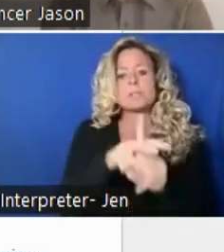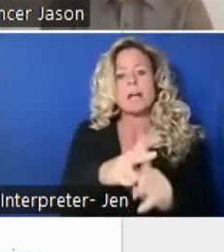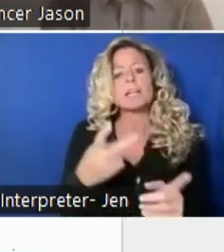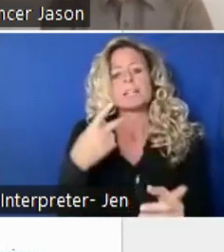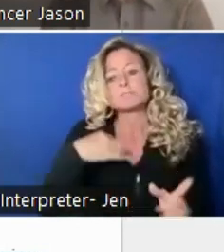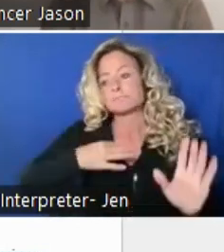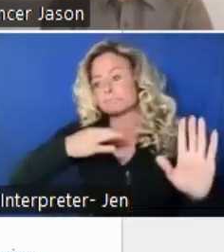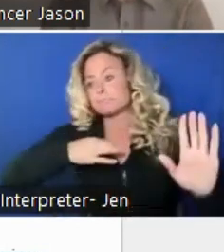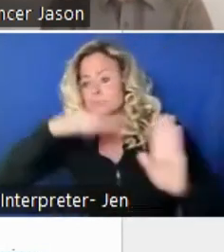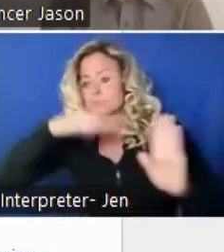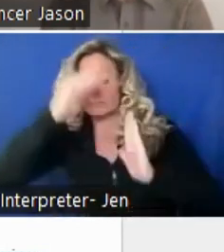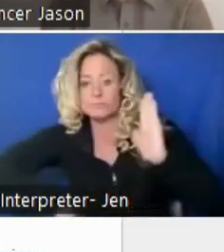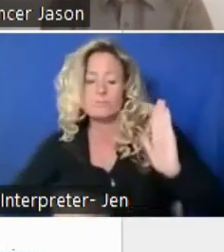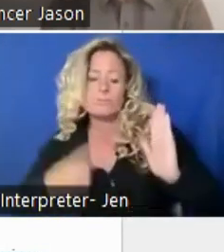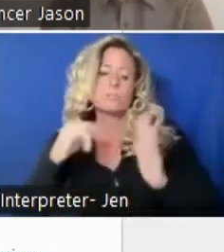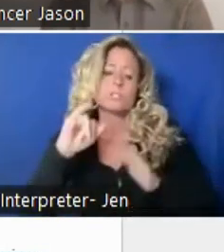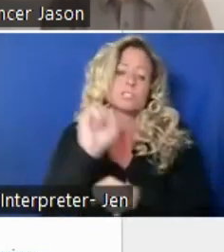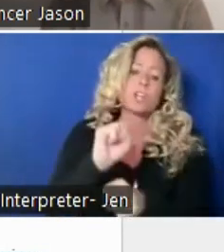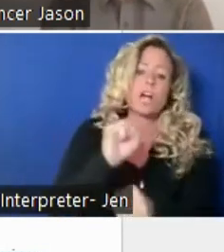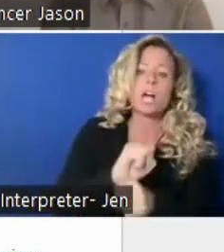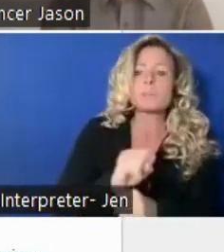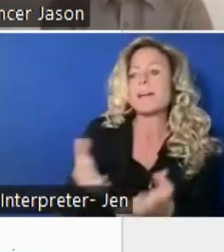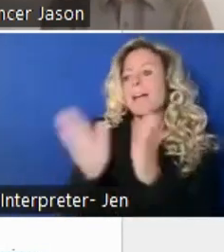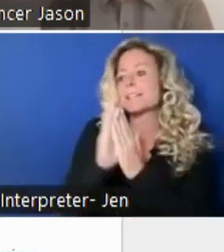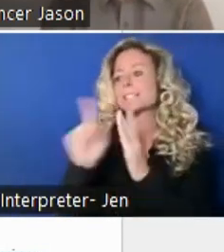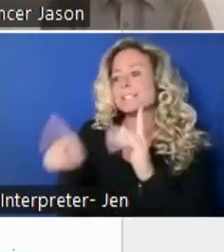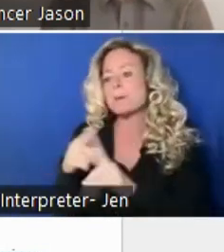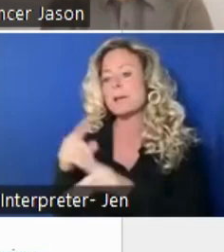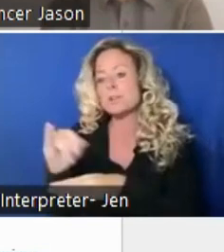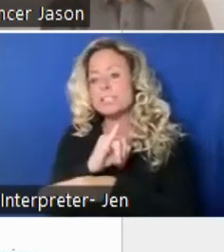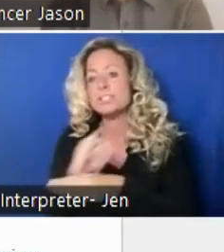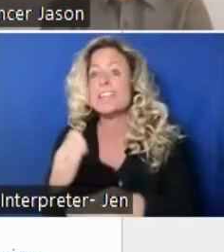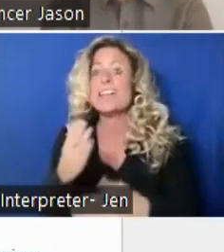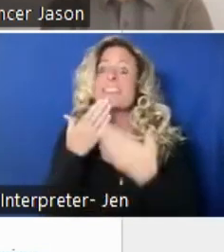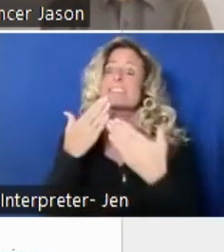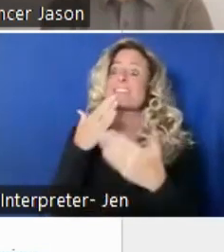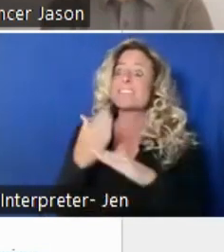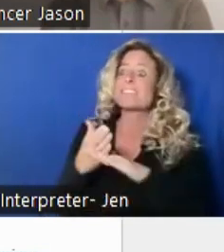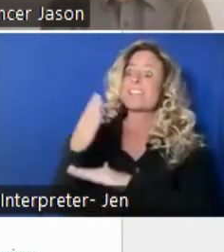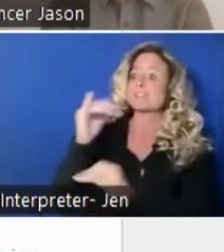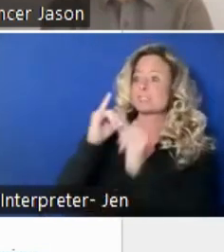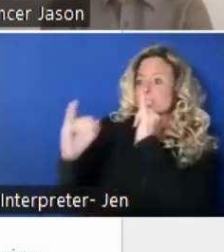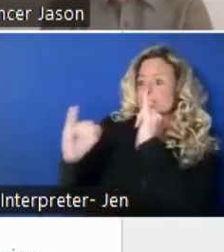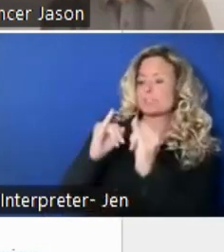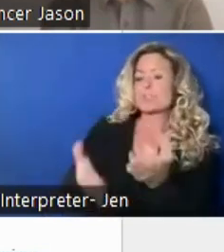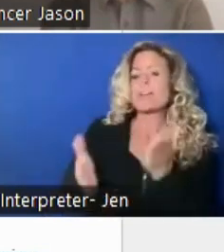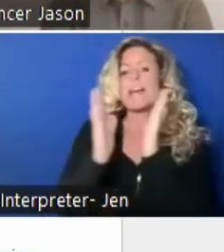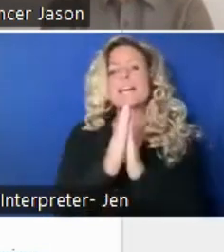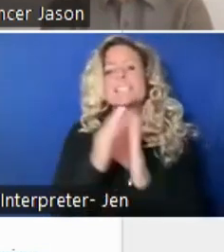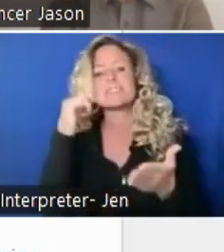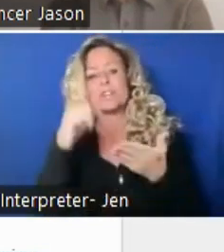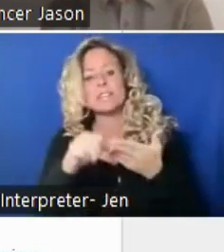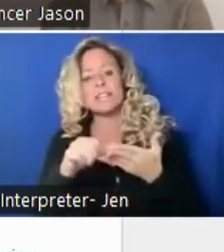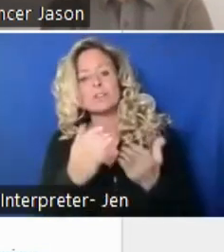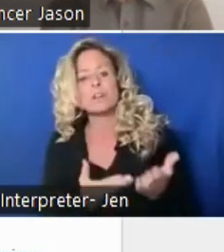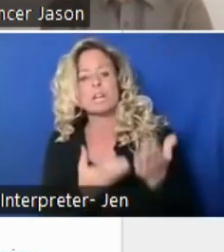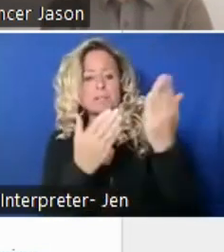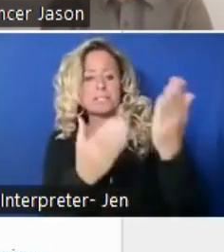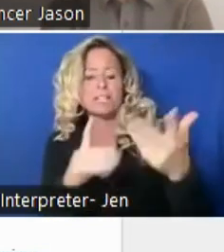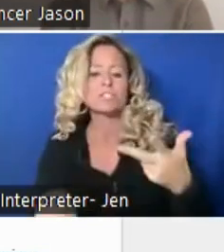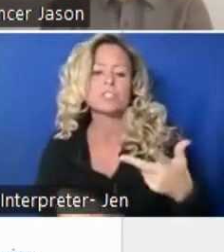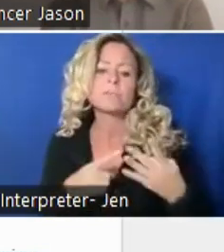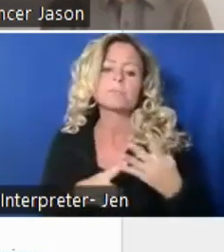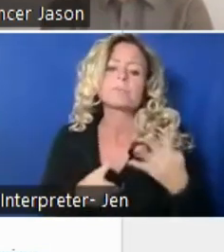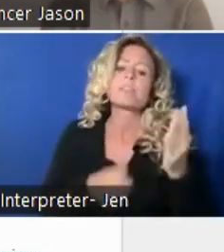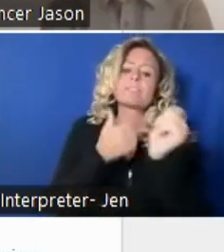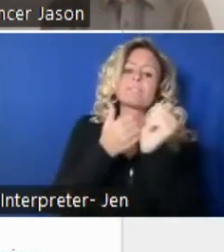about internships, thanking someone after a job interview, asking for a letter of recommendation, following up